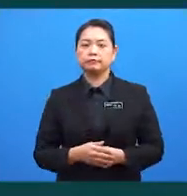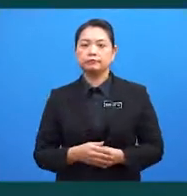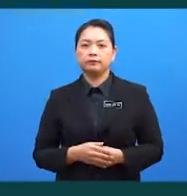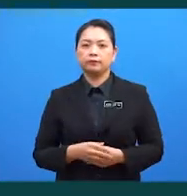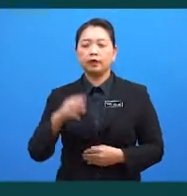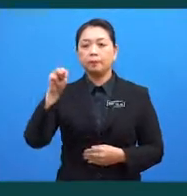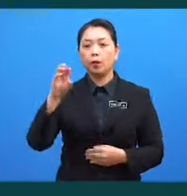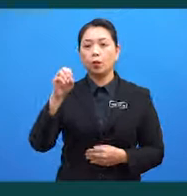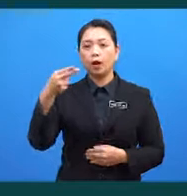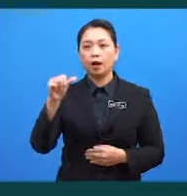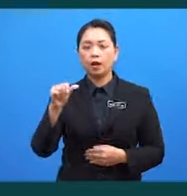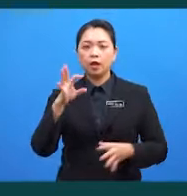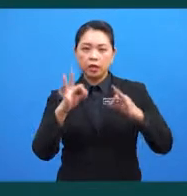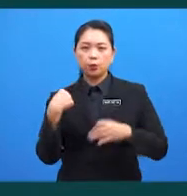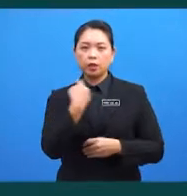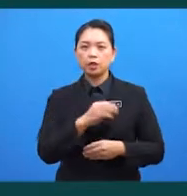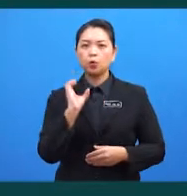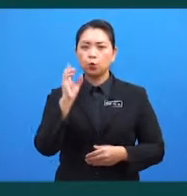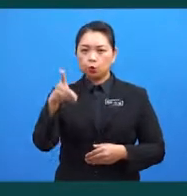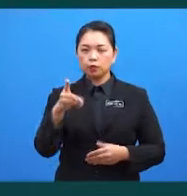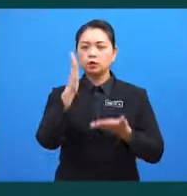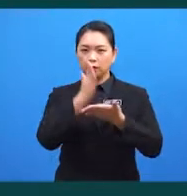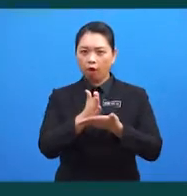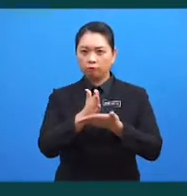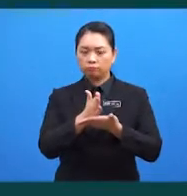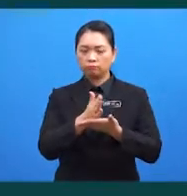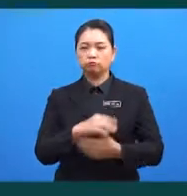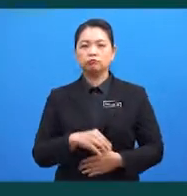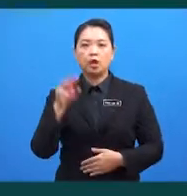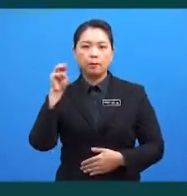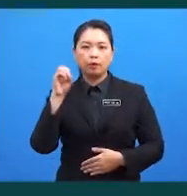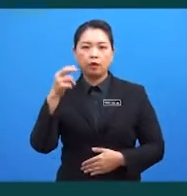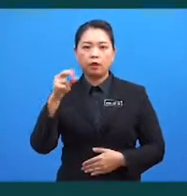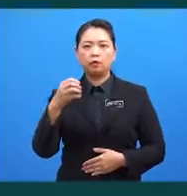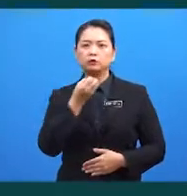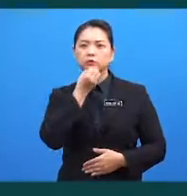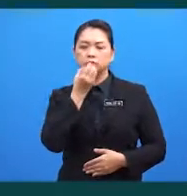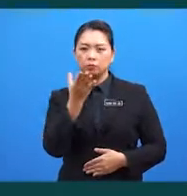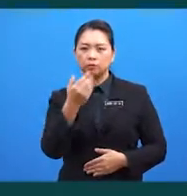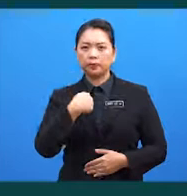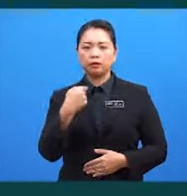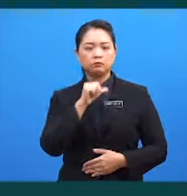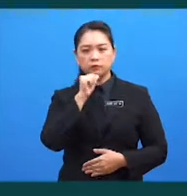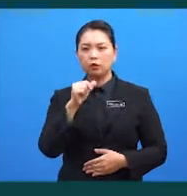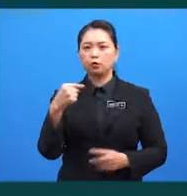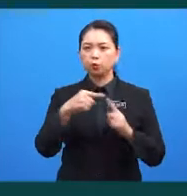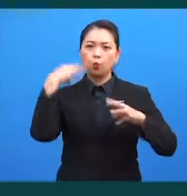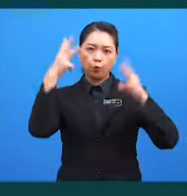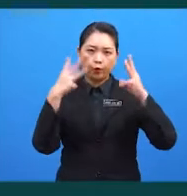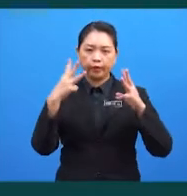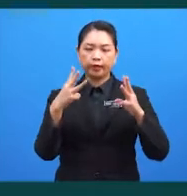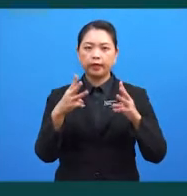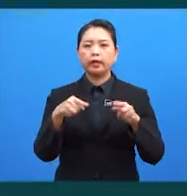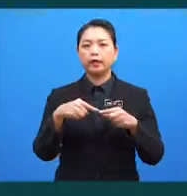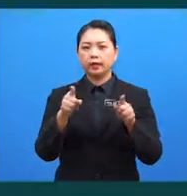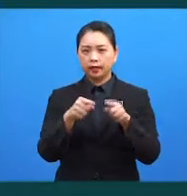interest, Moha, if we could stop. Moha told me not to worry as I would get used to